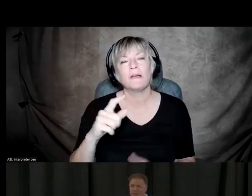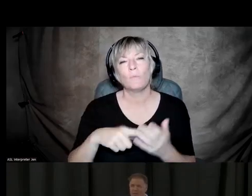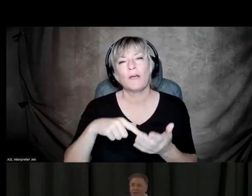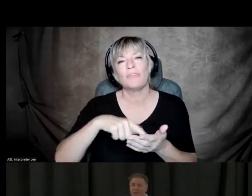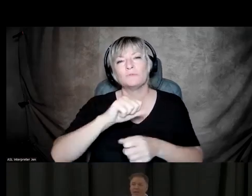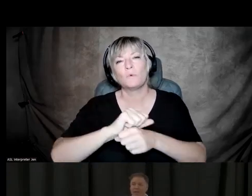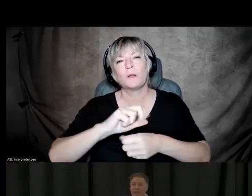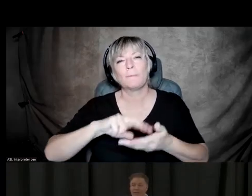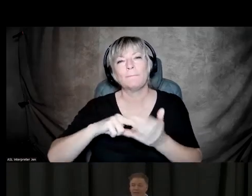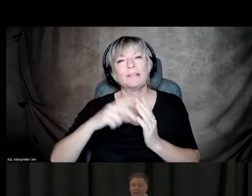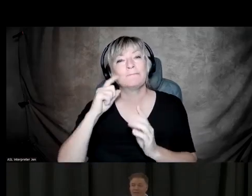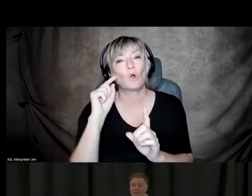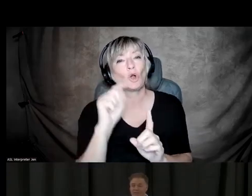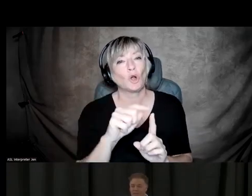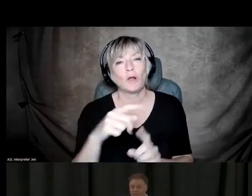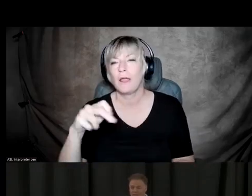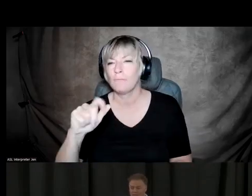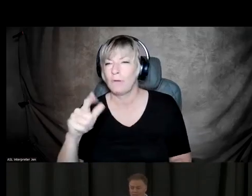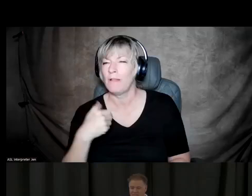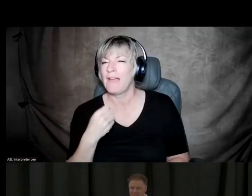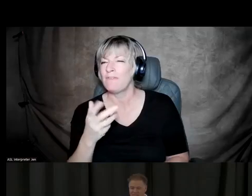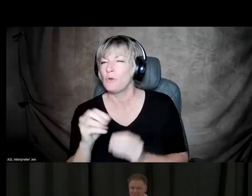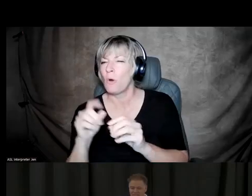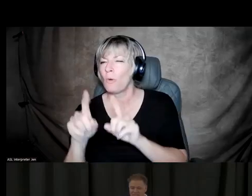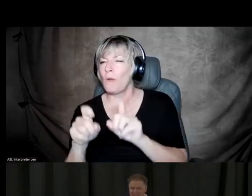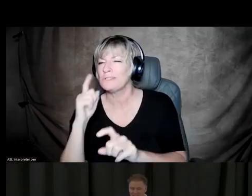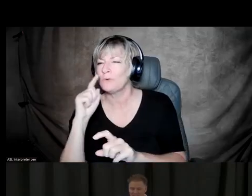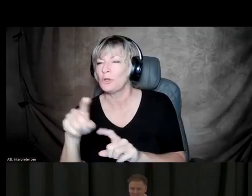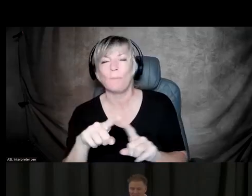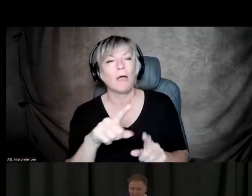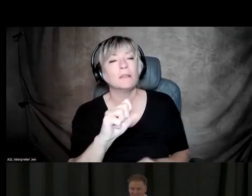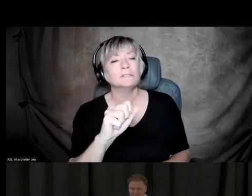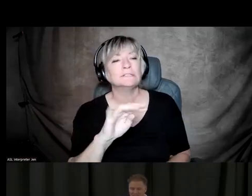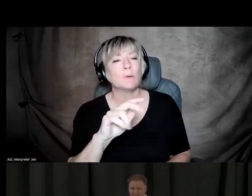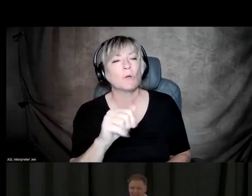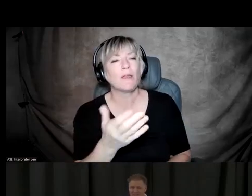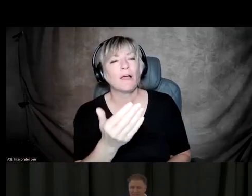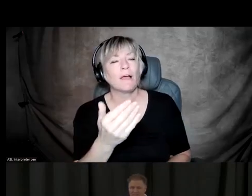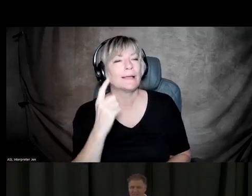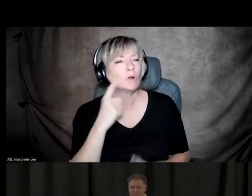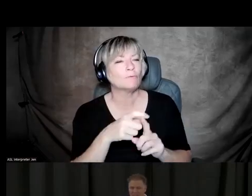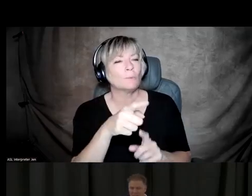to her. And Paul, I've got a couple of questions for you, but let's start there. Sabrina, we want to hear from you.